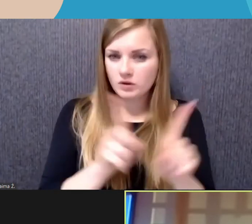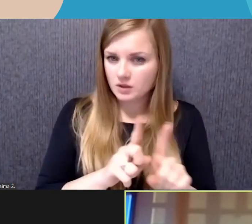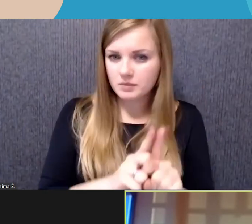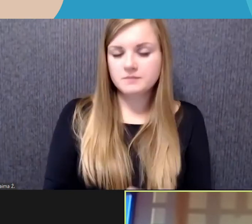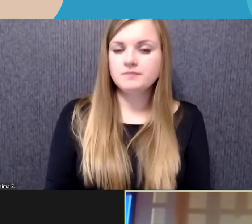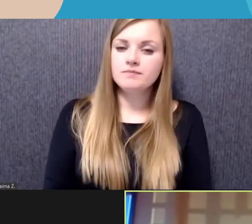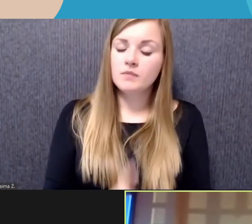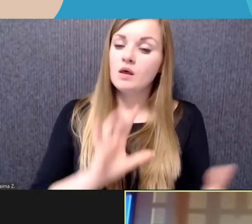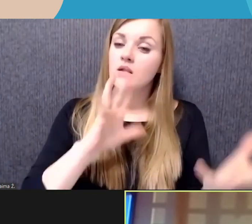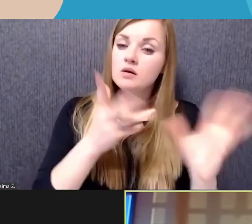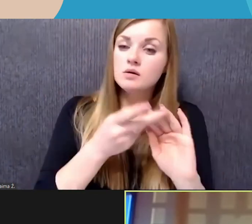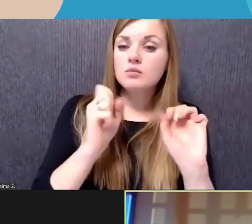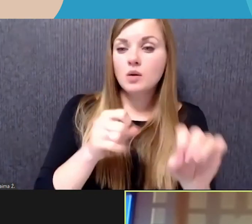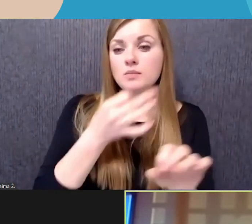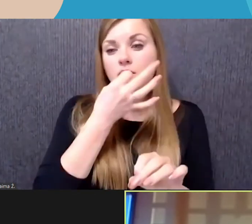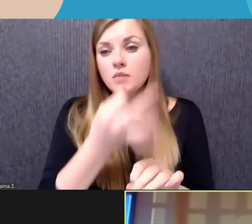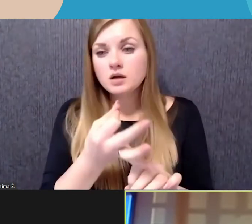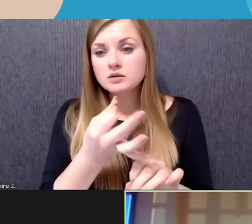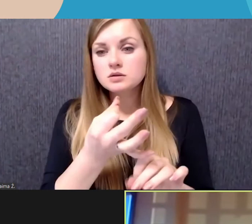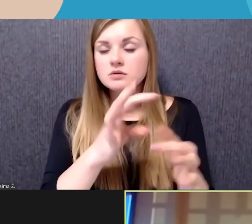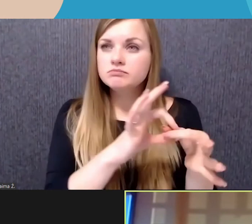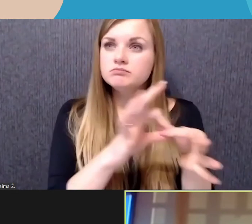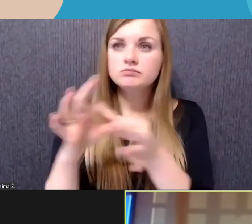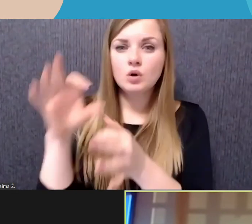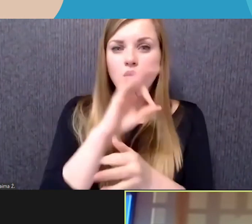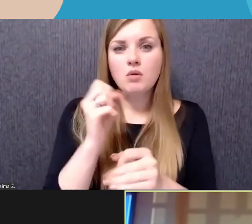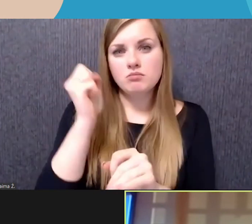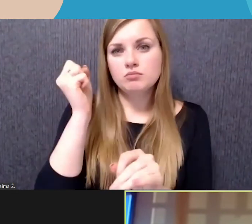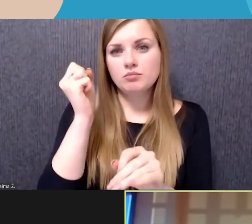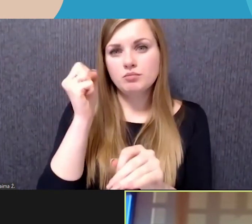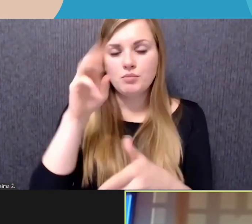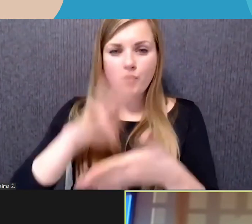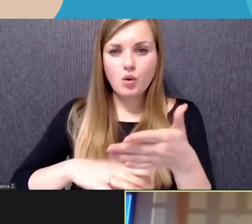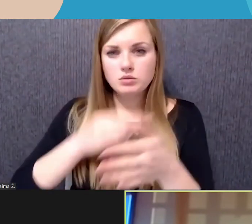the situation to have important gravity.